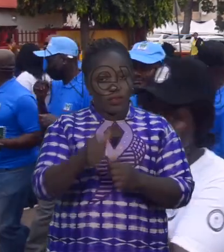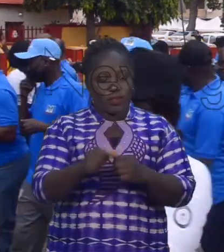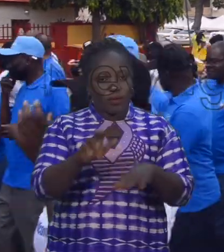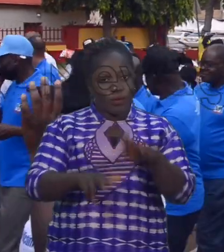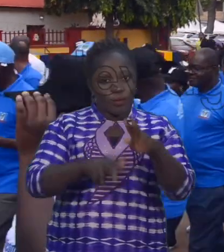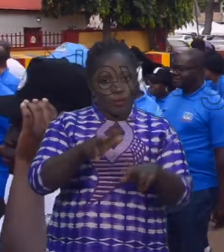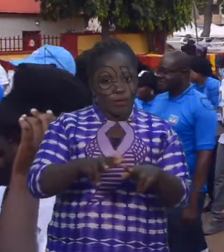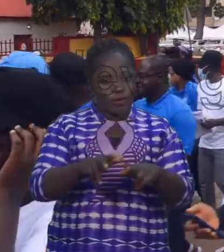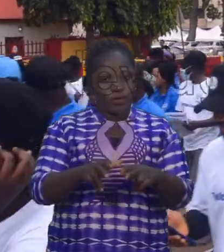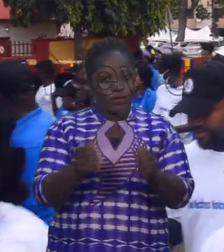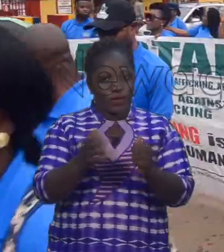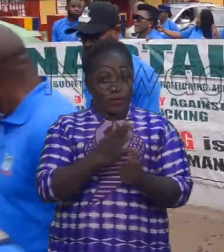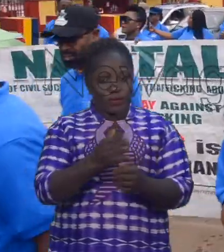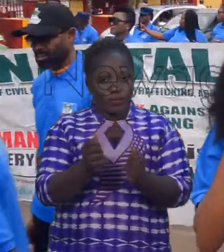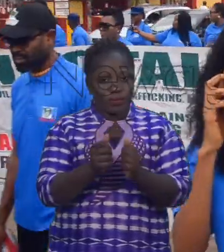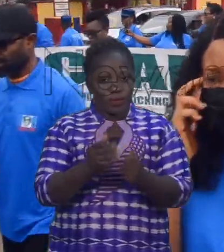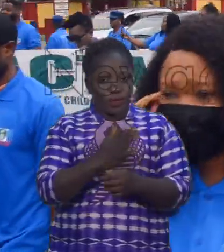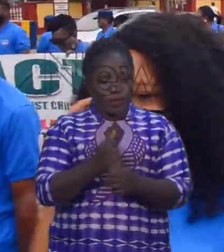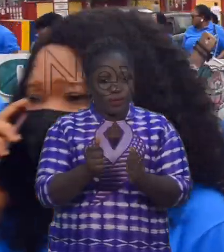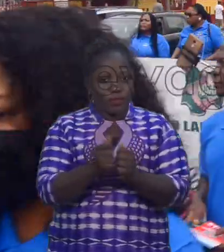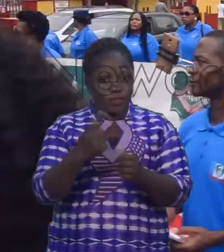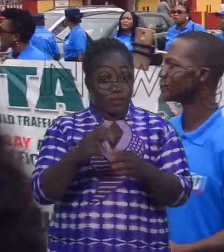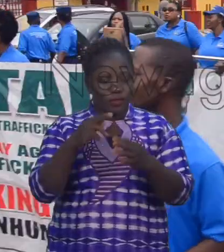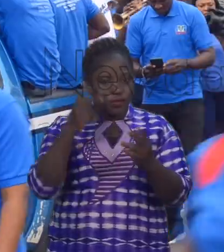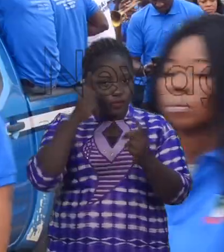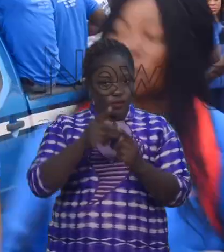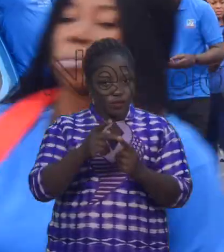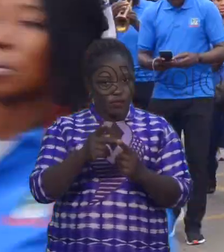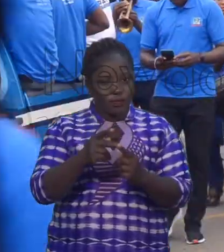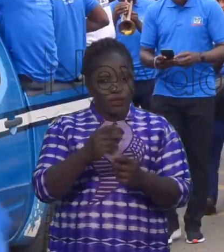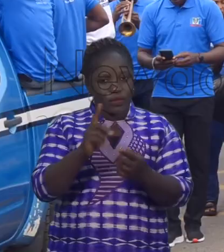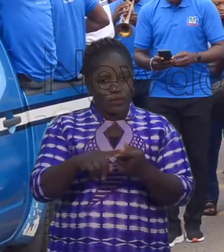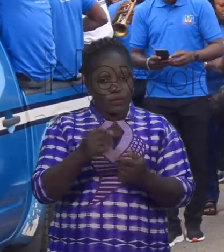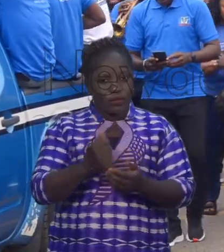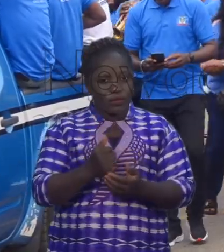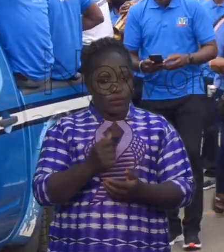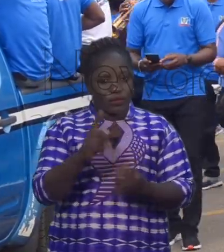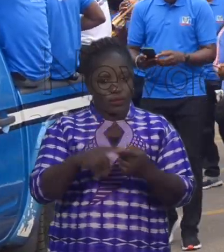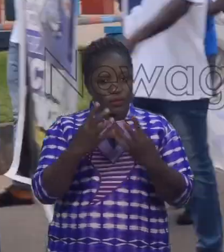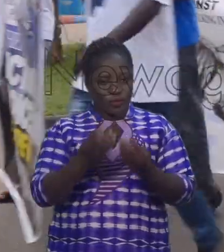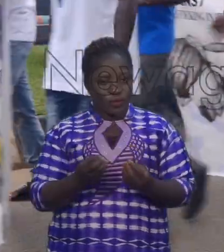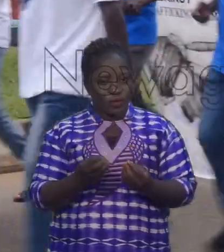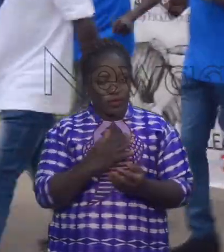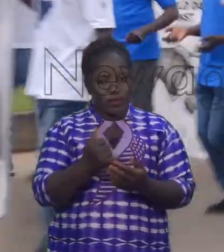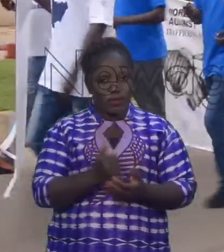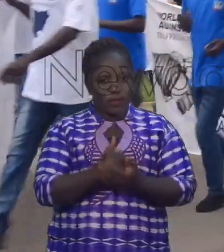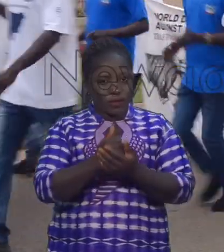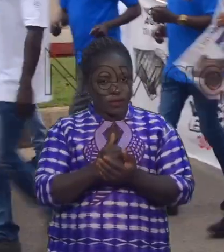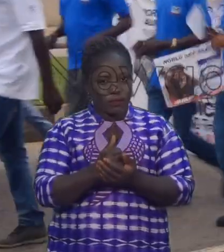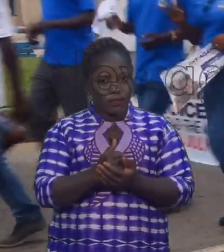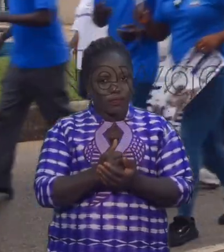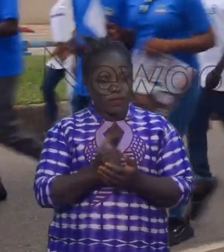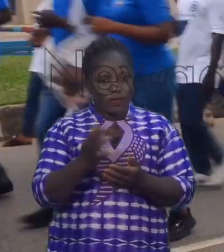a summit to draw attention to the plight of trafficked persons with a view to rallying support towards stopping the menace.